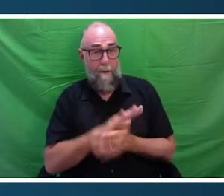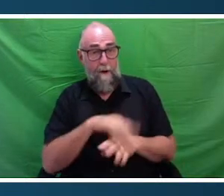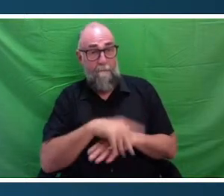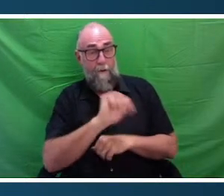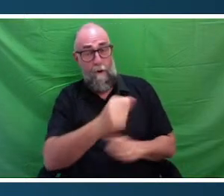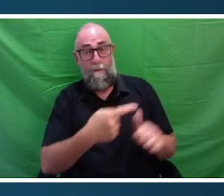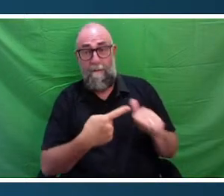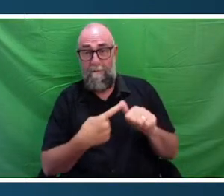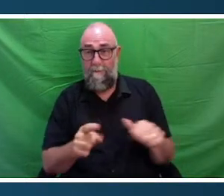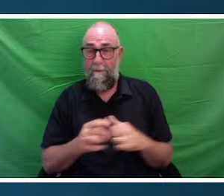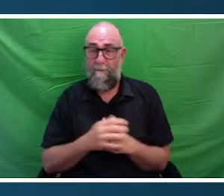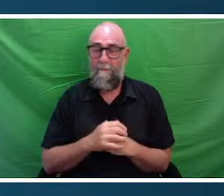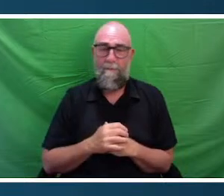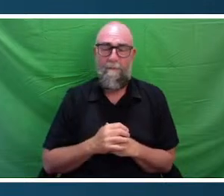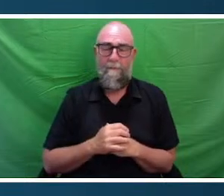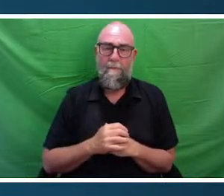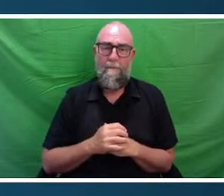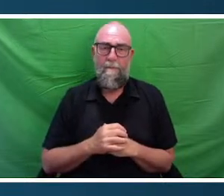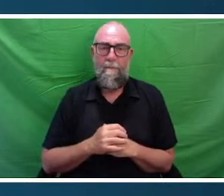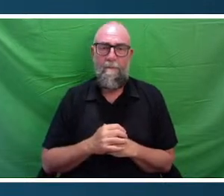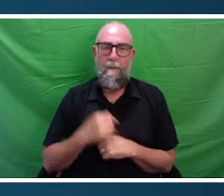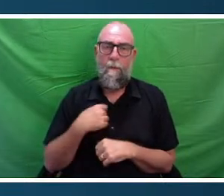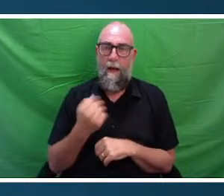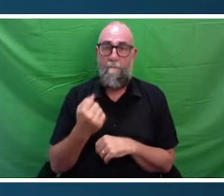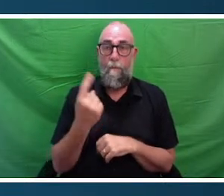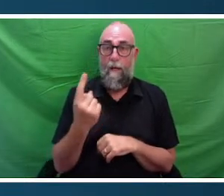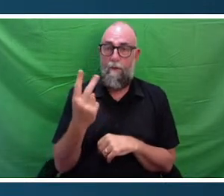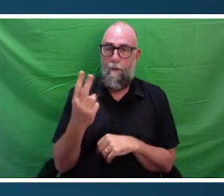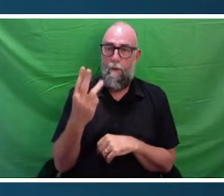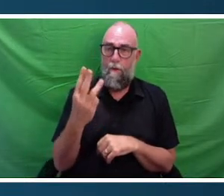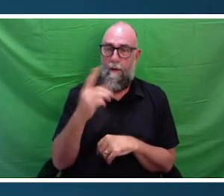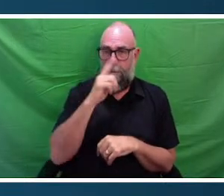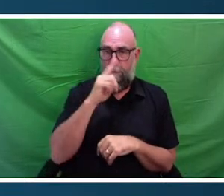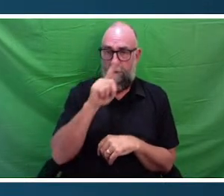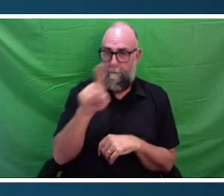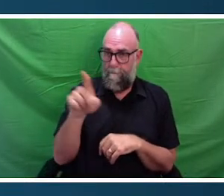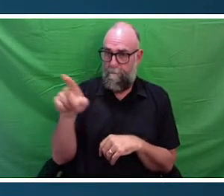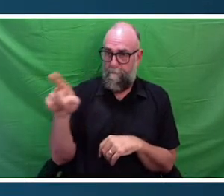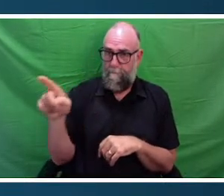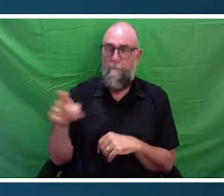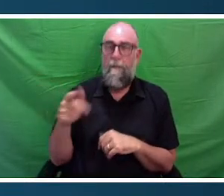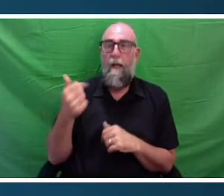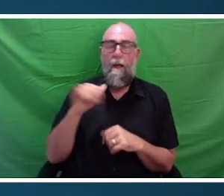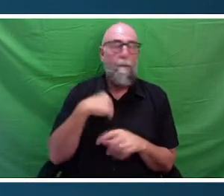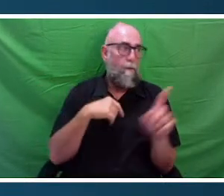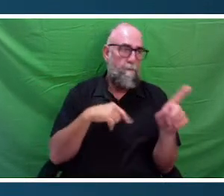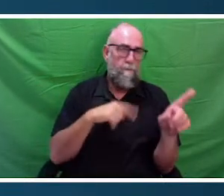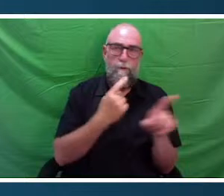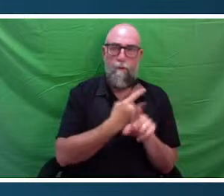okay, there's one, two, three. Let's take those three first and then we'll move across the room.